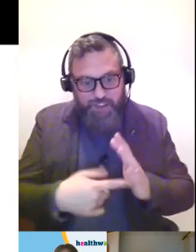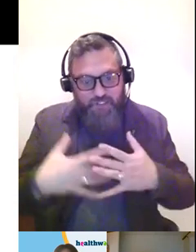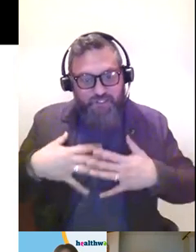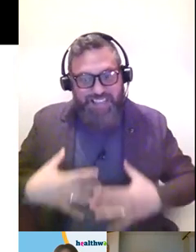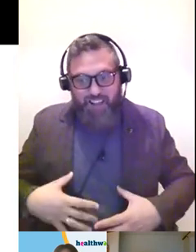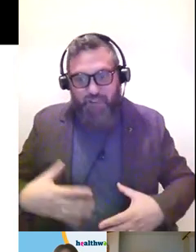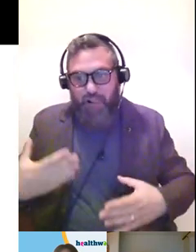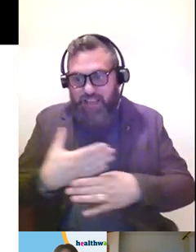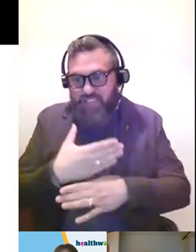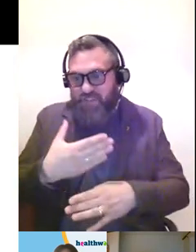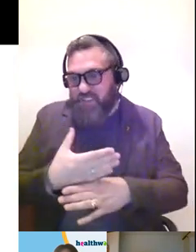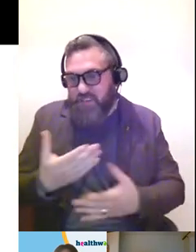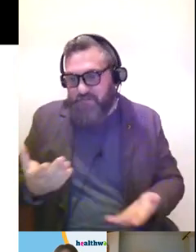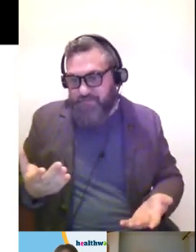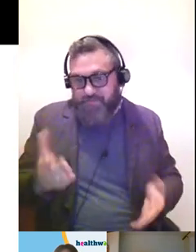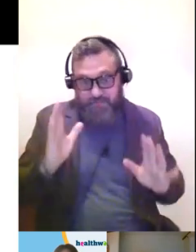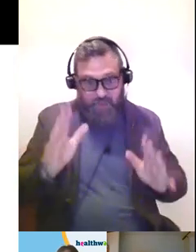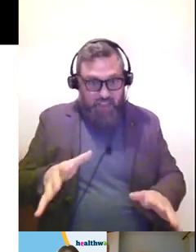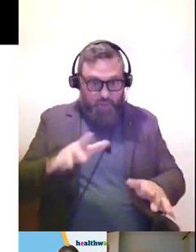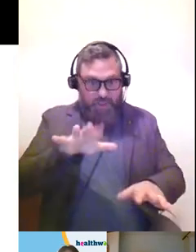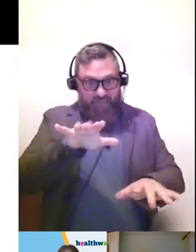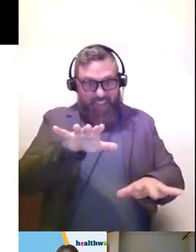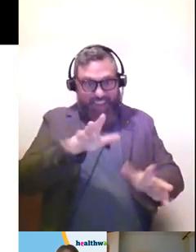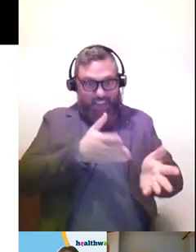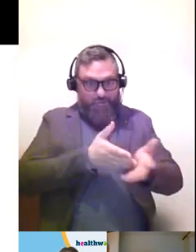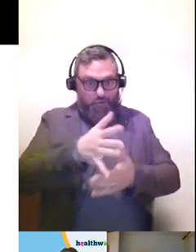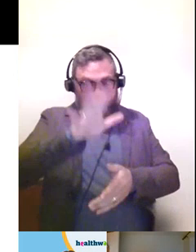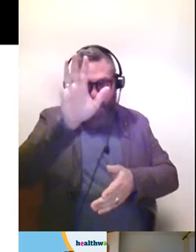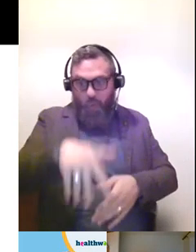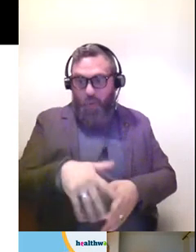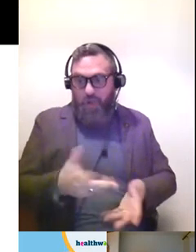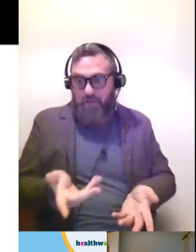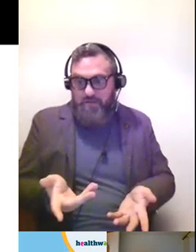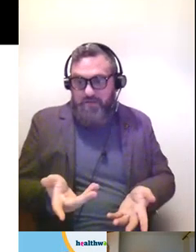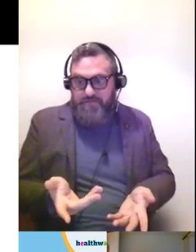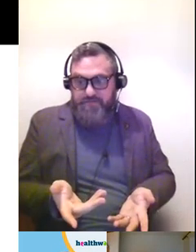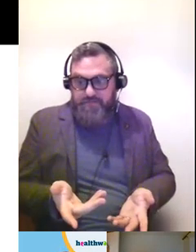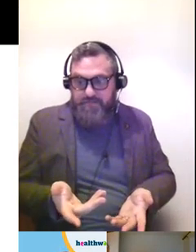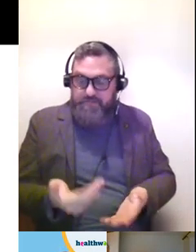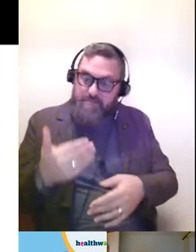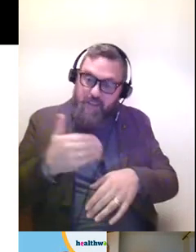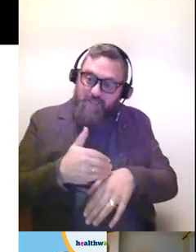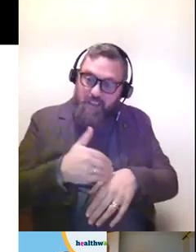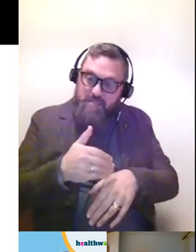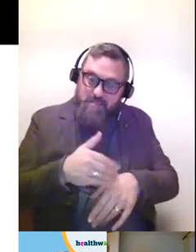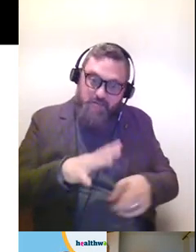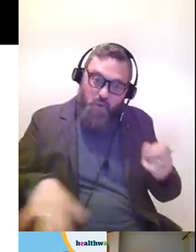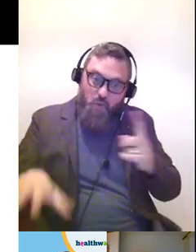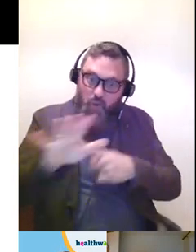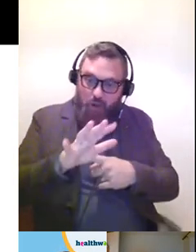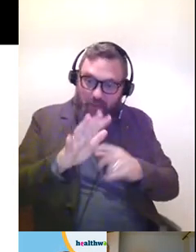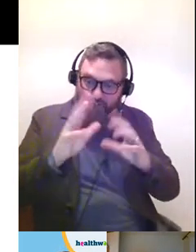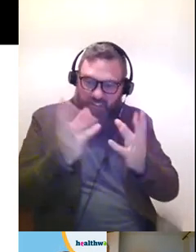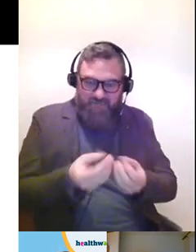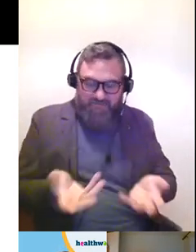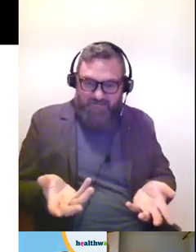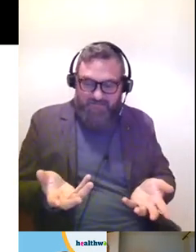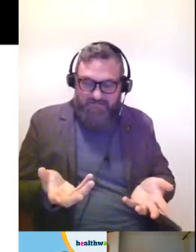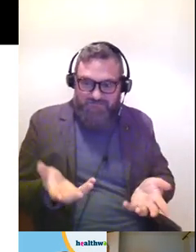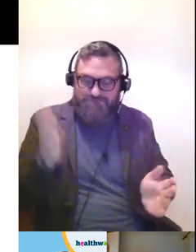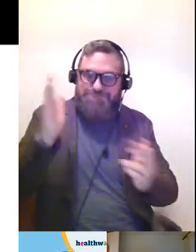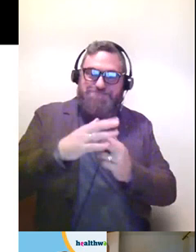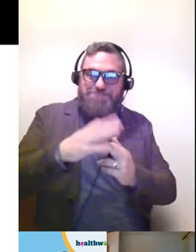activity absolutely has to weave through everything. You know, it impinges on so many outcomes that it is